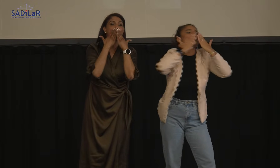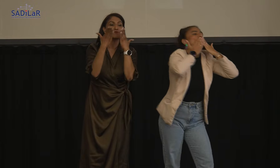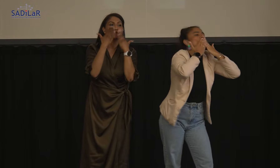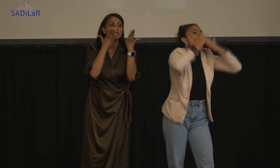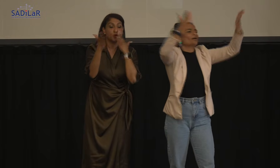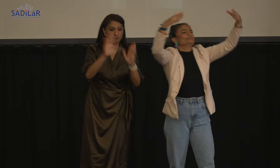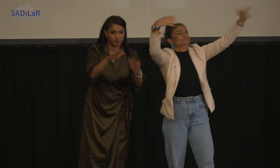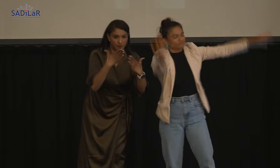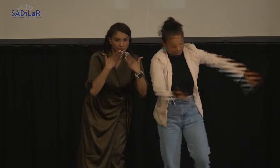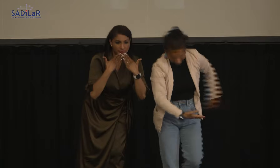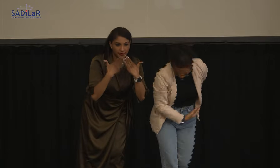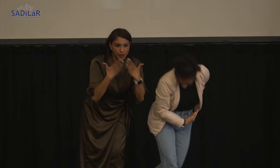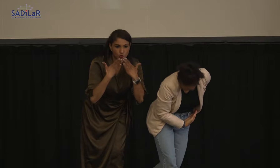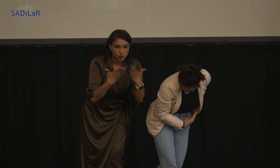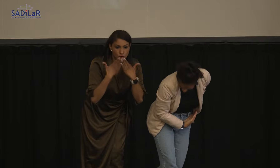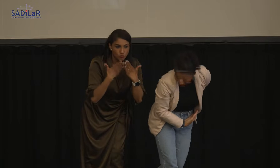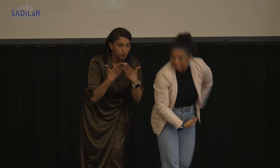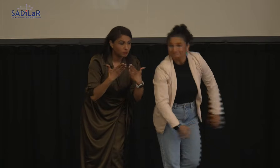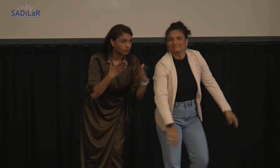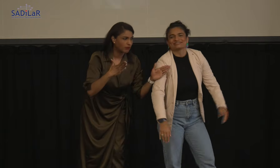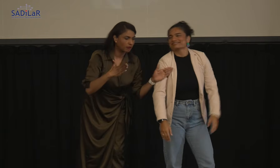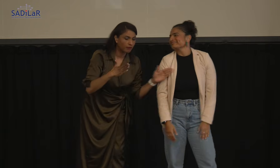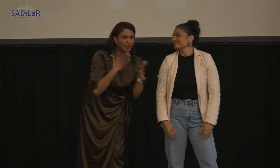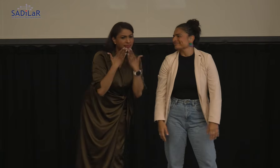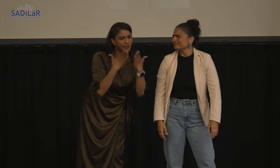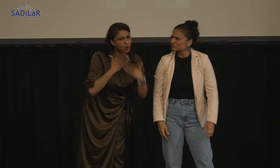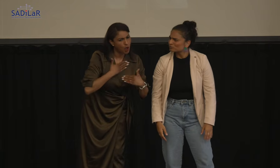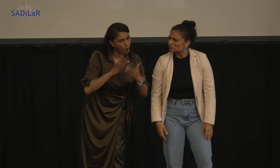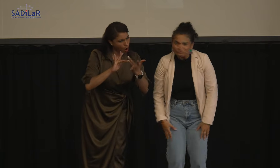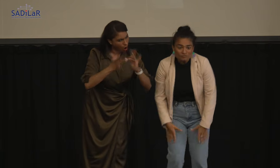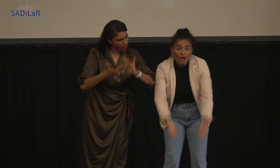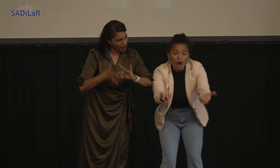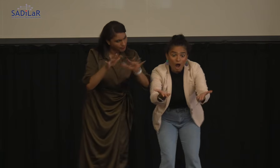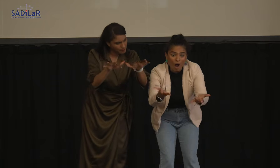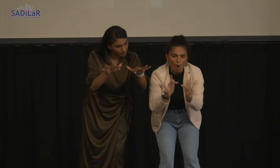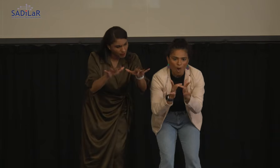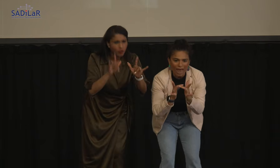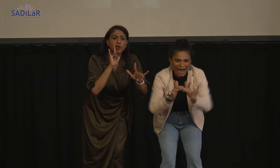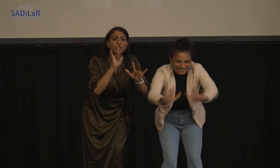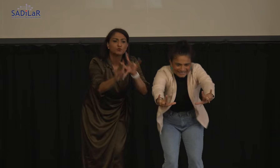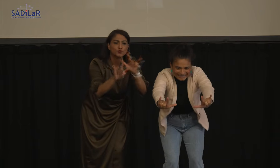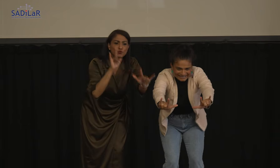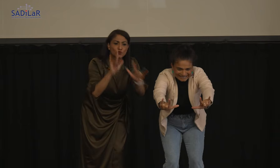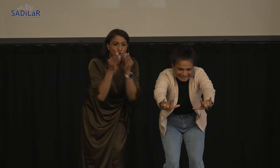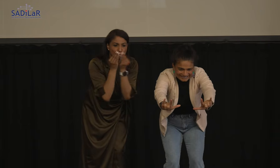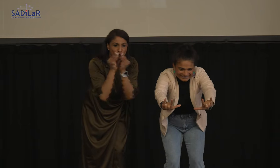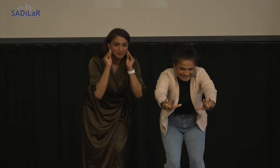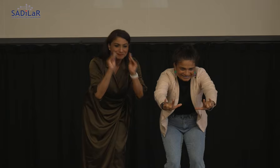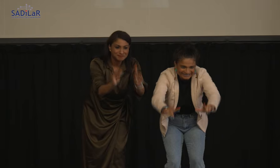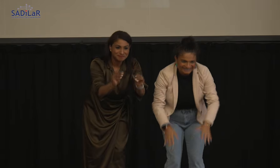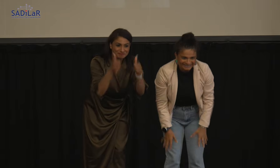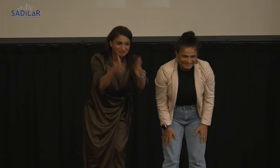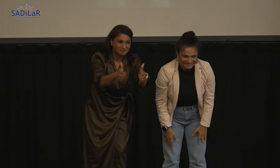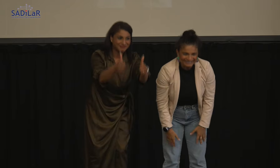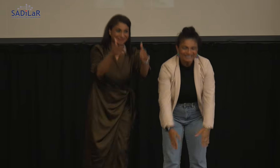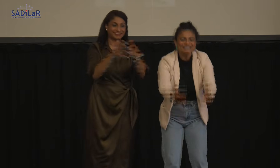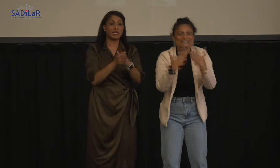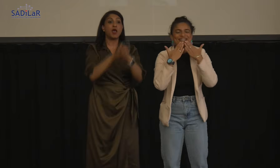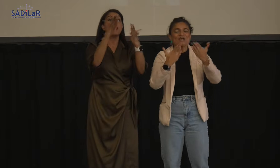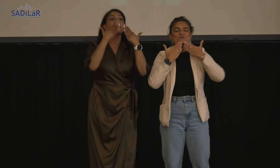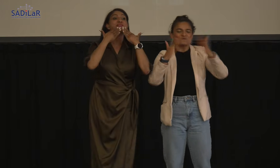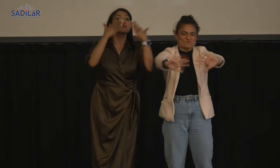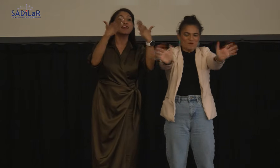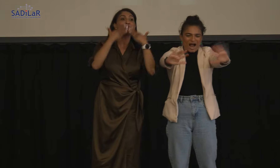Thank you also to everyone online. Thank you, our online people as well. We love you.